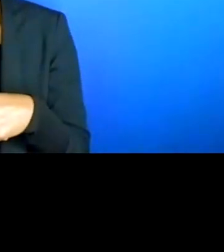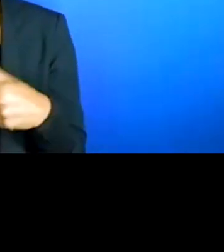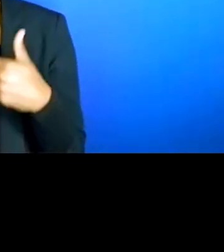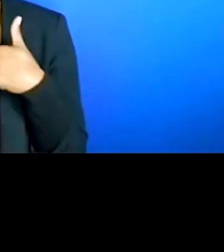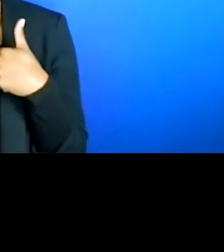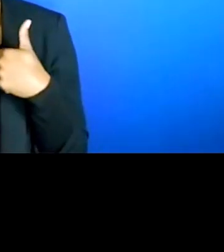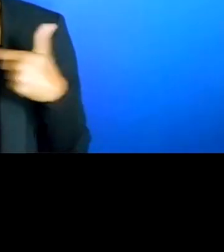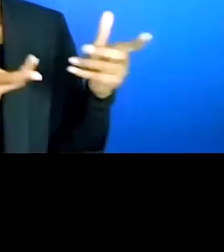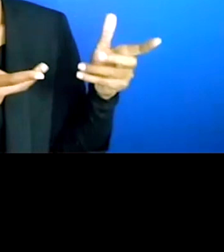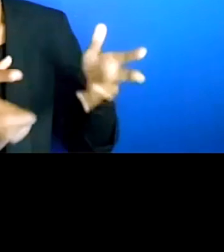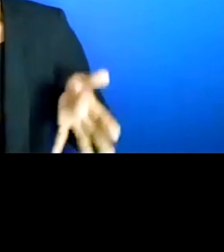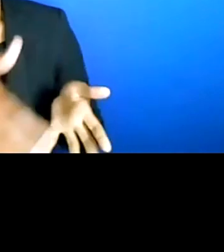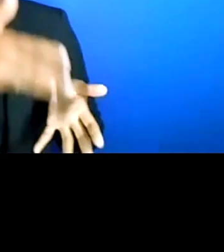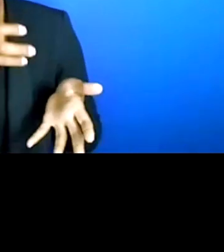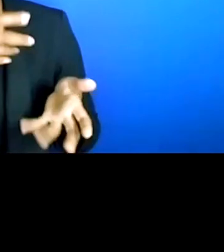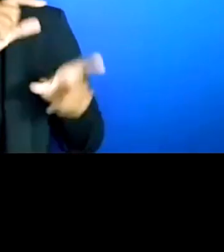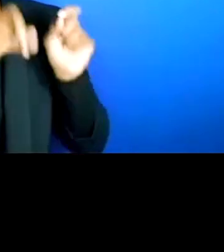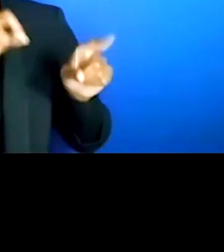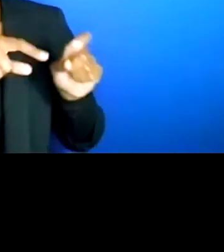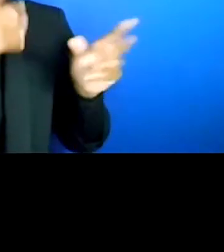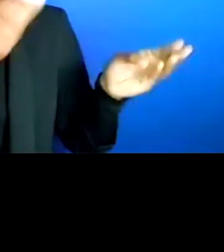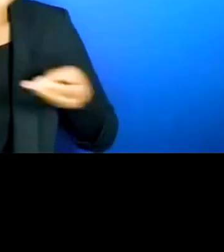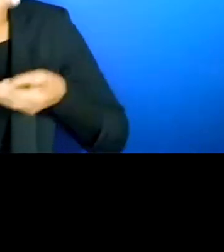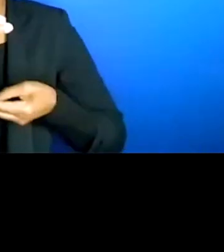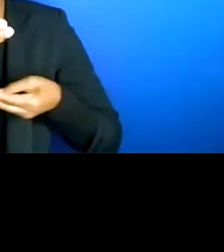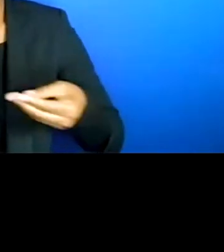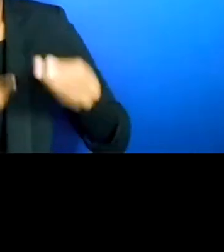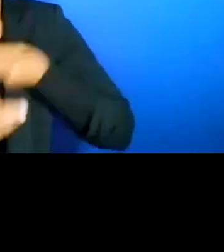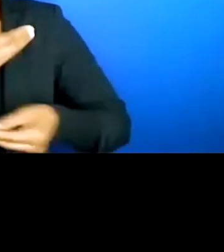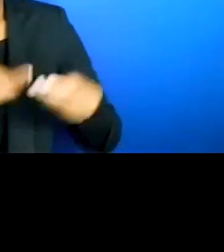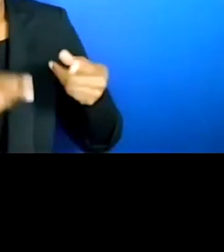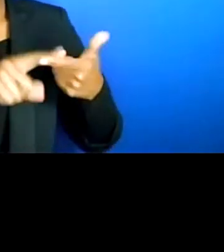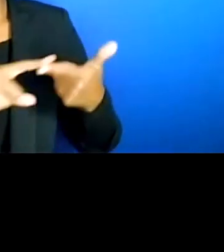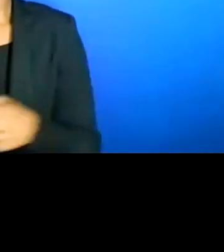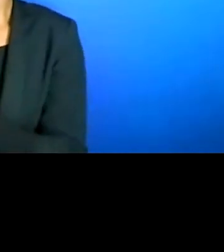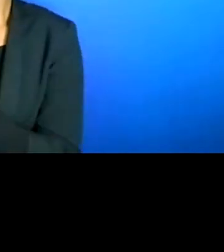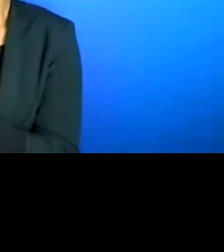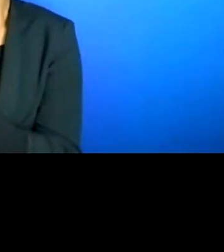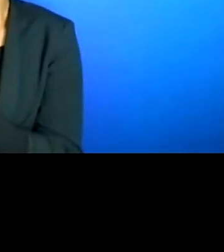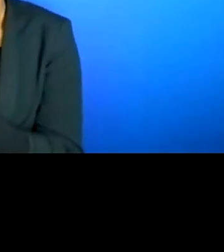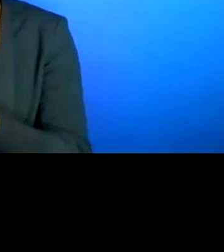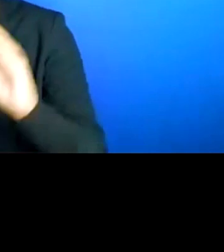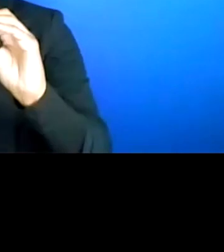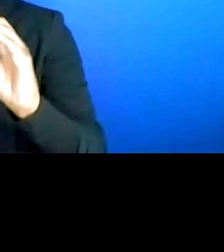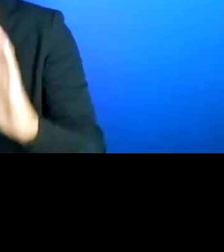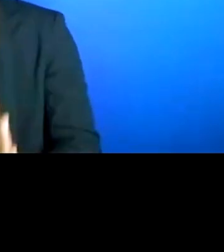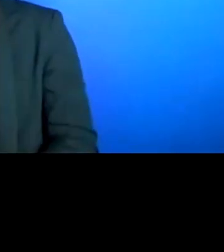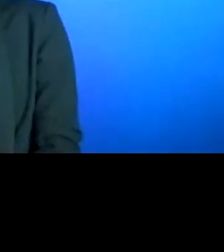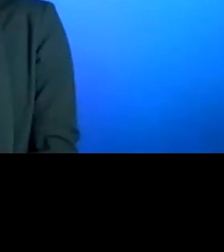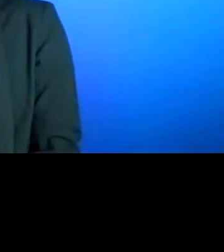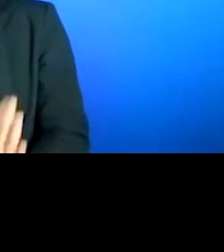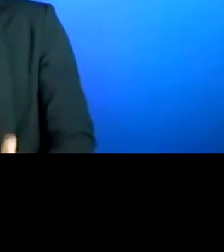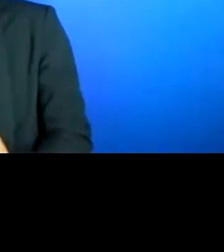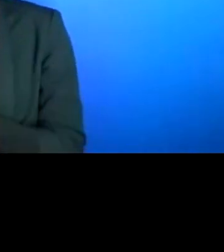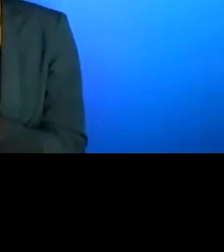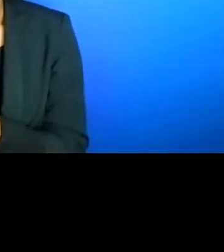questions and address our instructors. So you're free to put any questions that you have